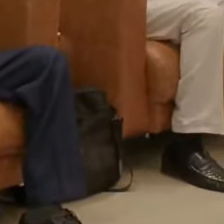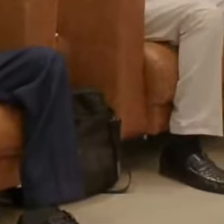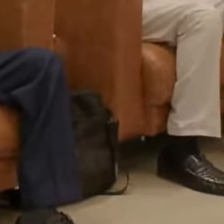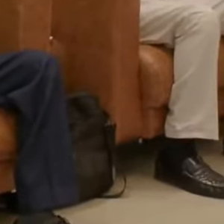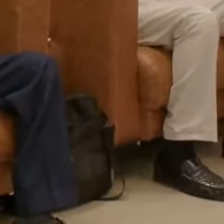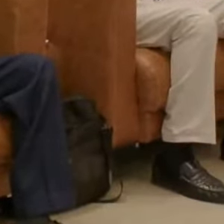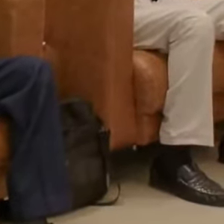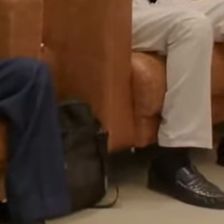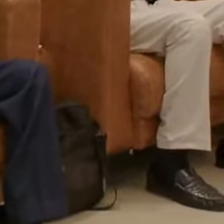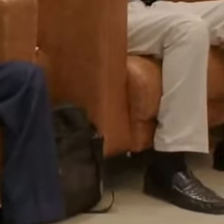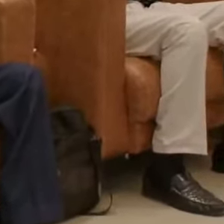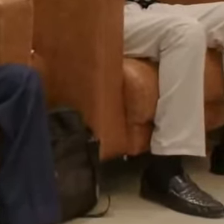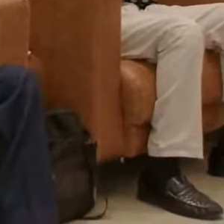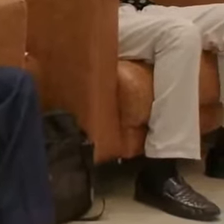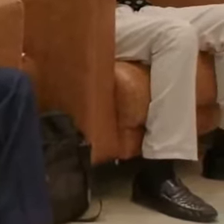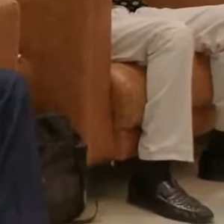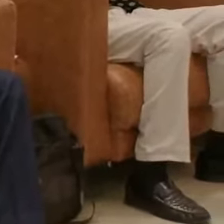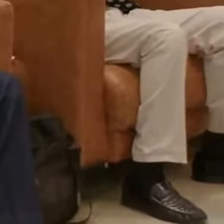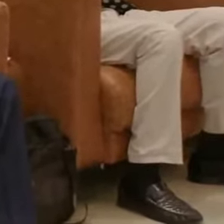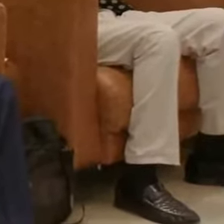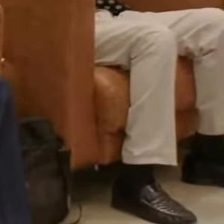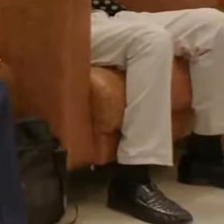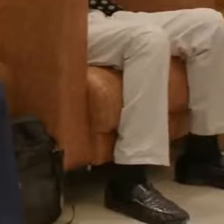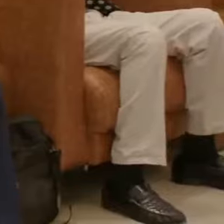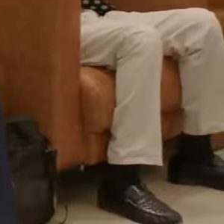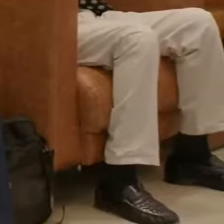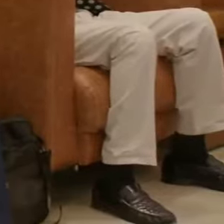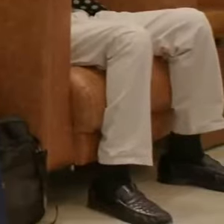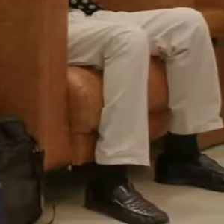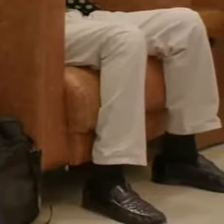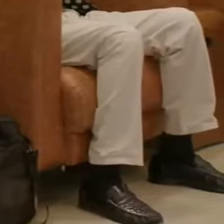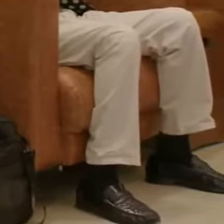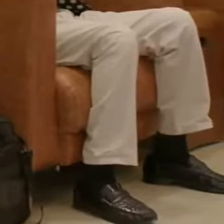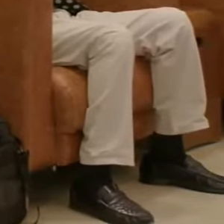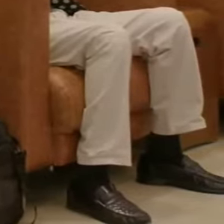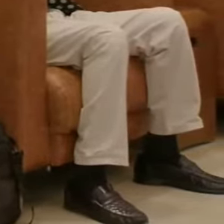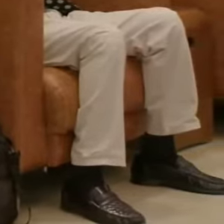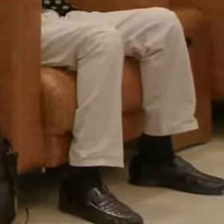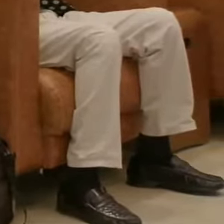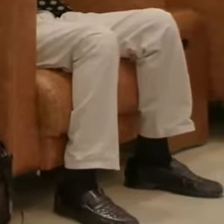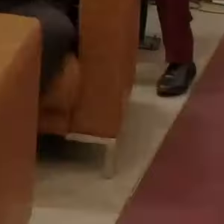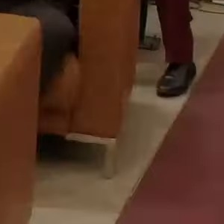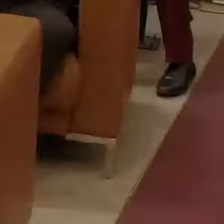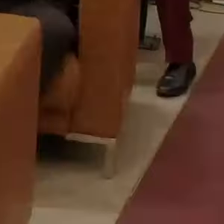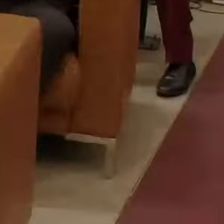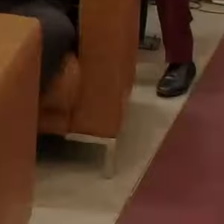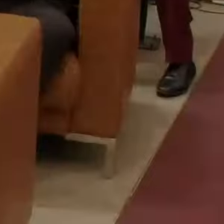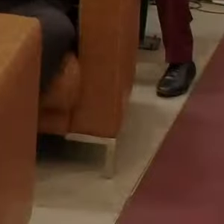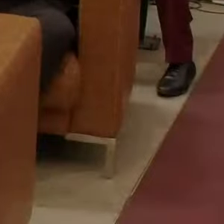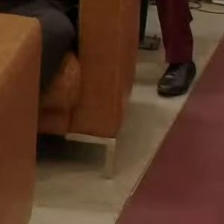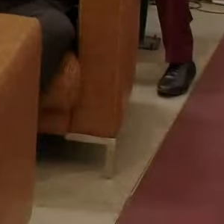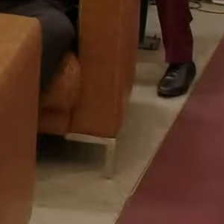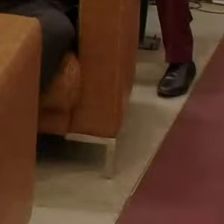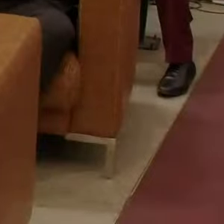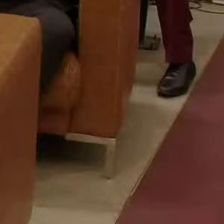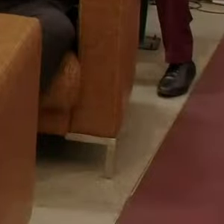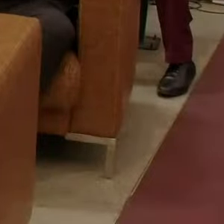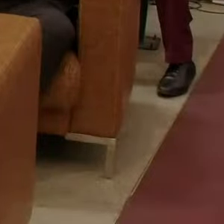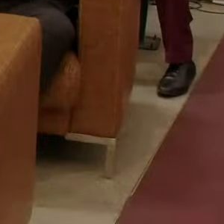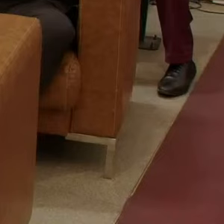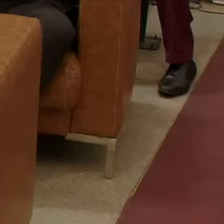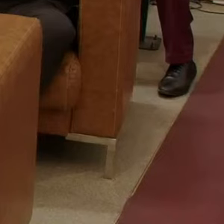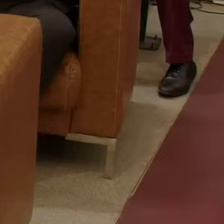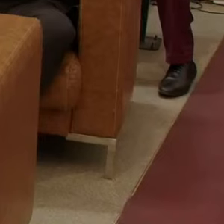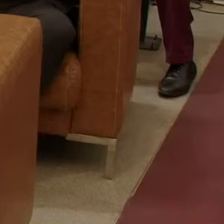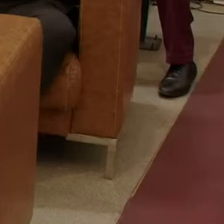me, he went for me. All the way to Calvary, he went